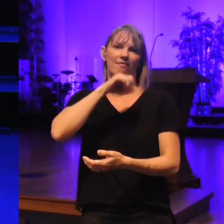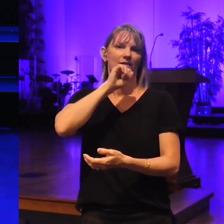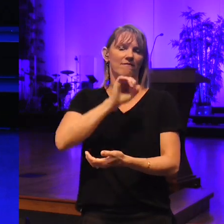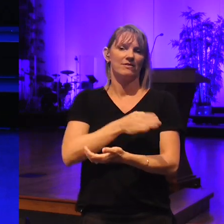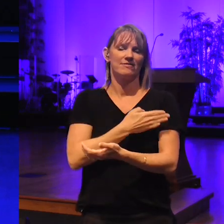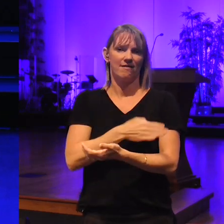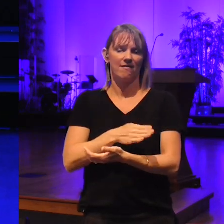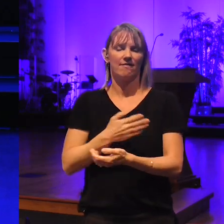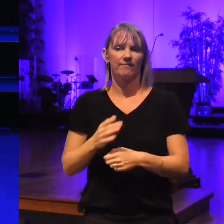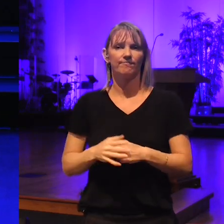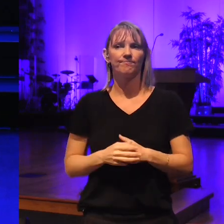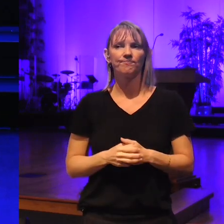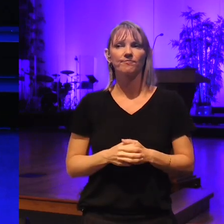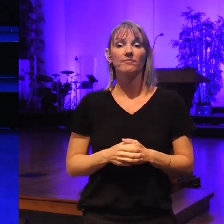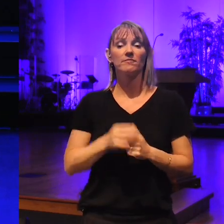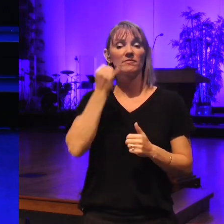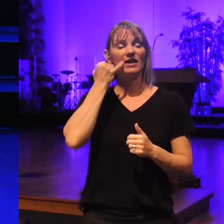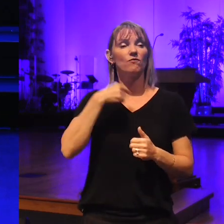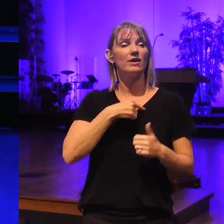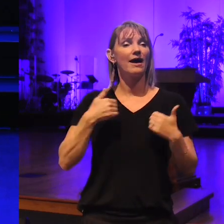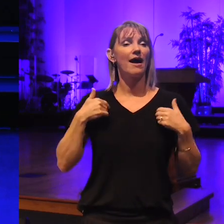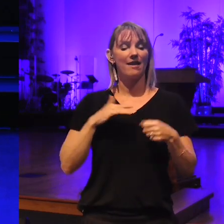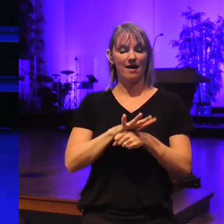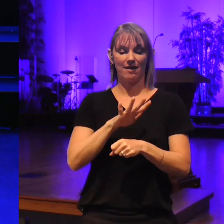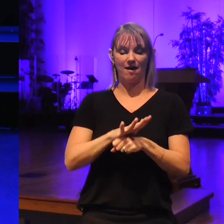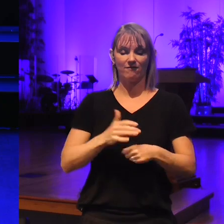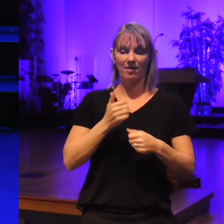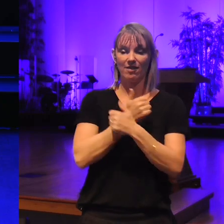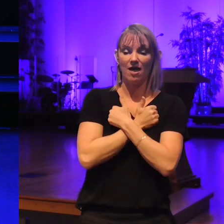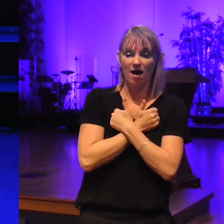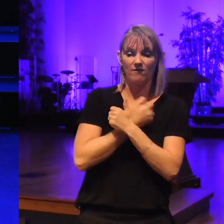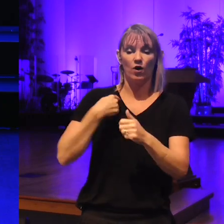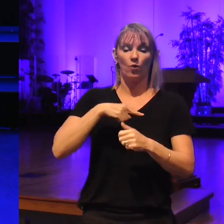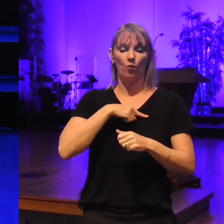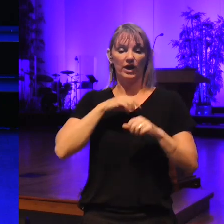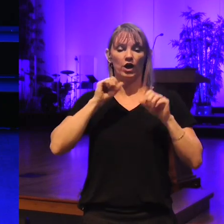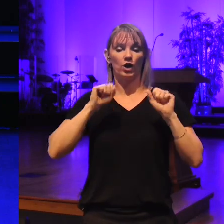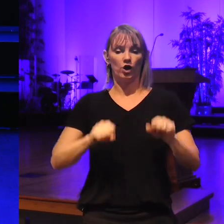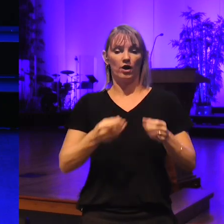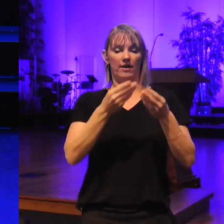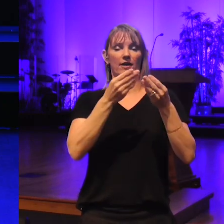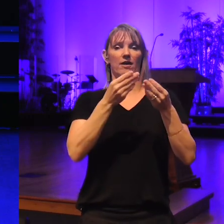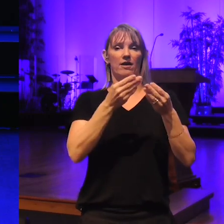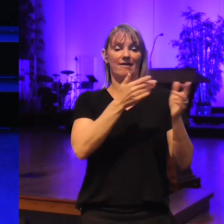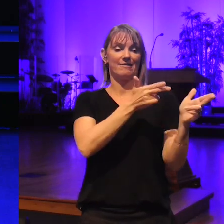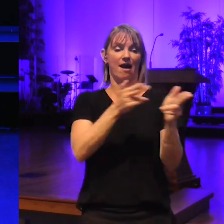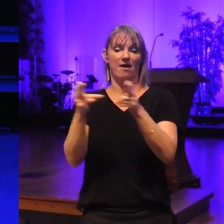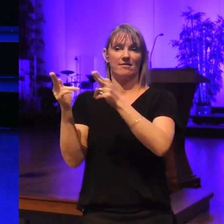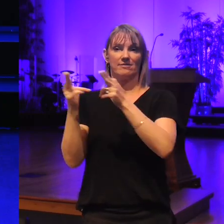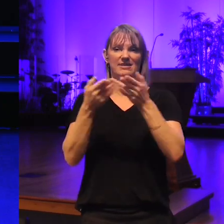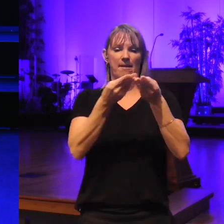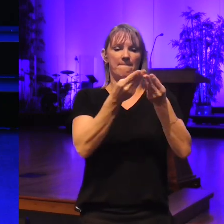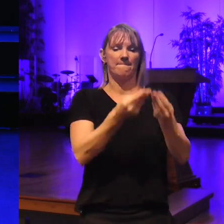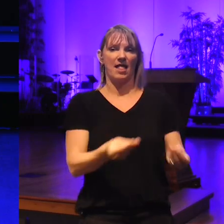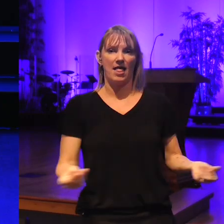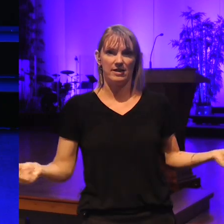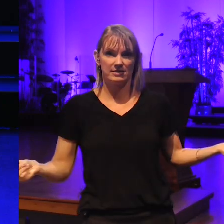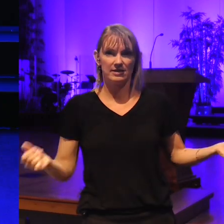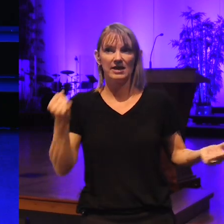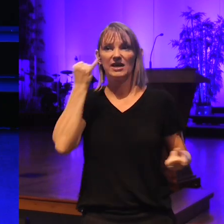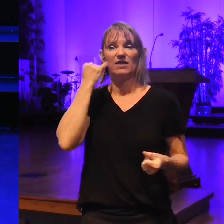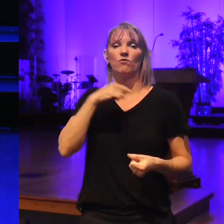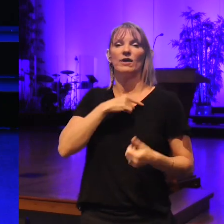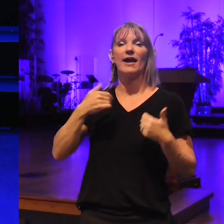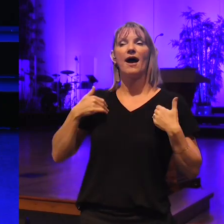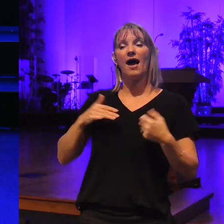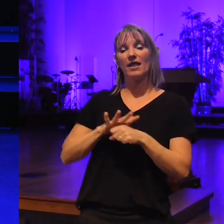it. If we had enough love, we could melt all the guns. If we had